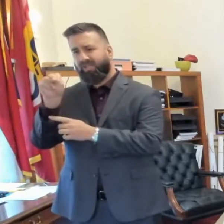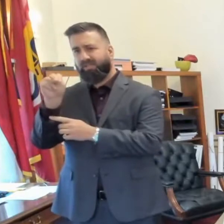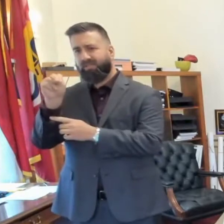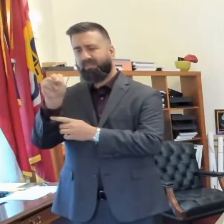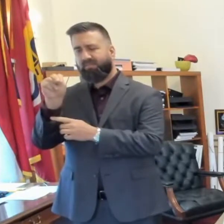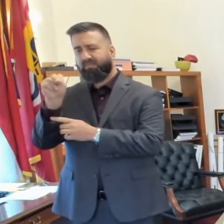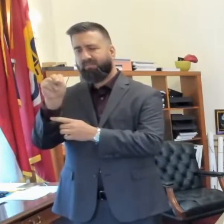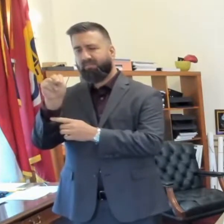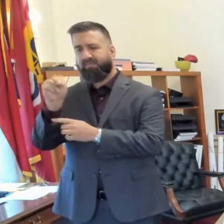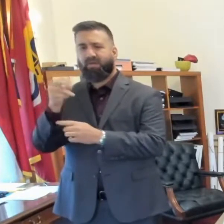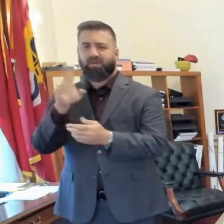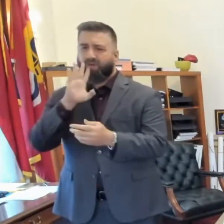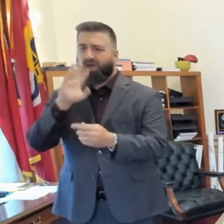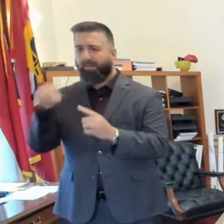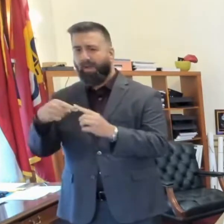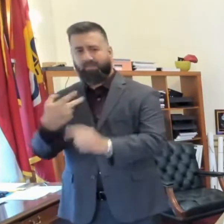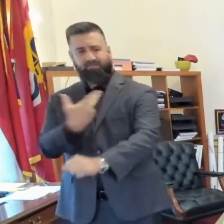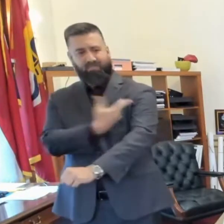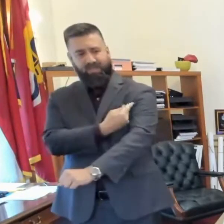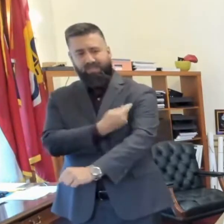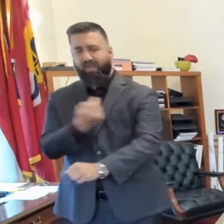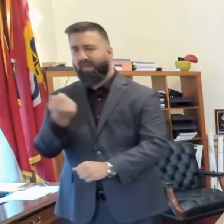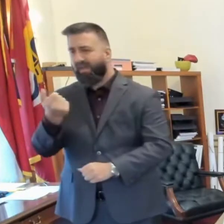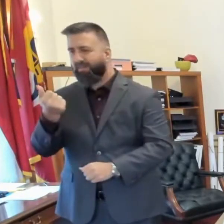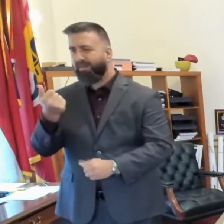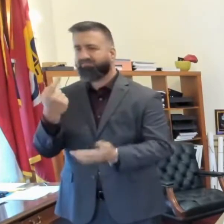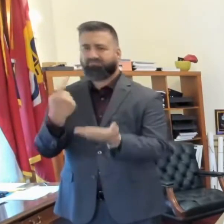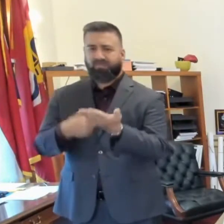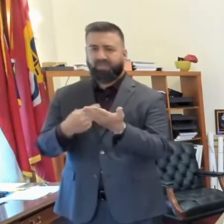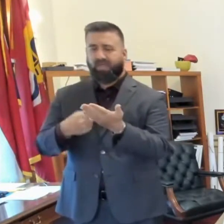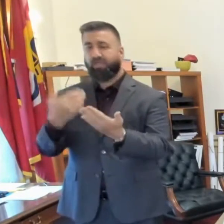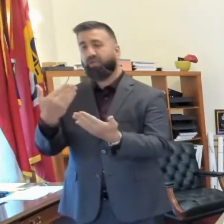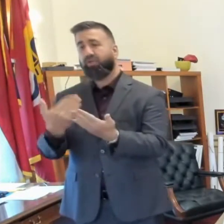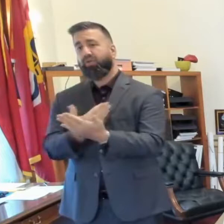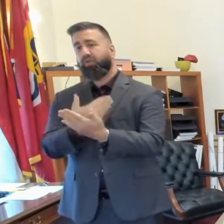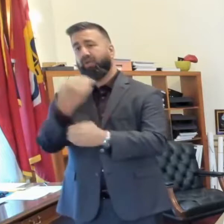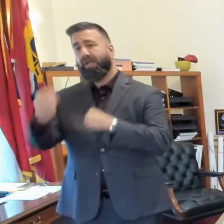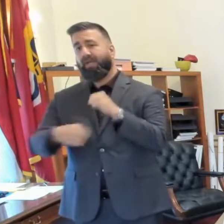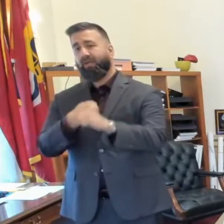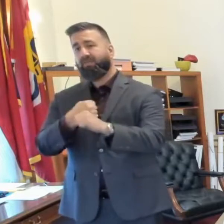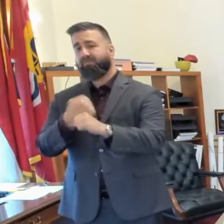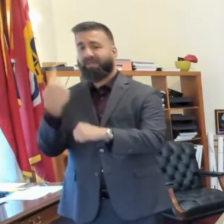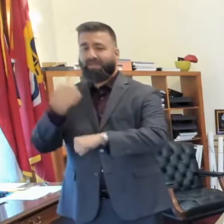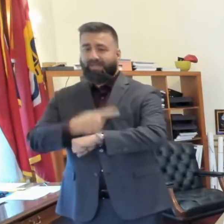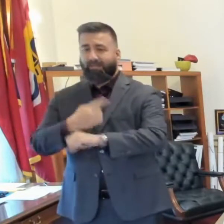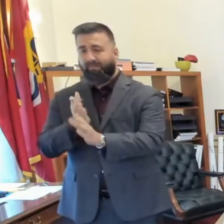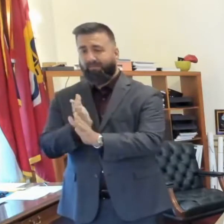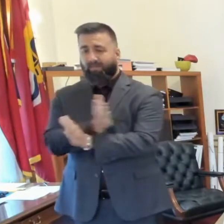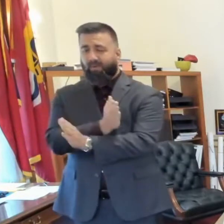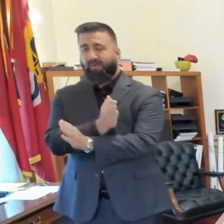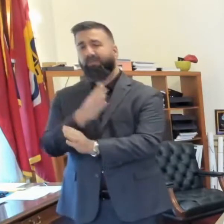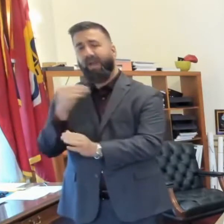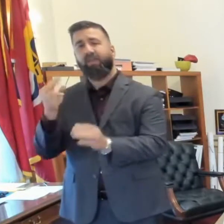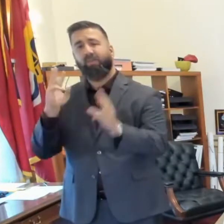little. We'll talk about New Year's Eve a bit, and we'll talk about the